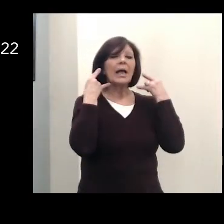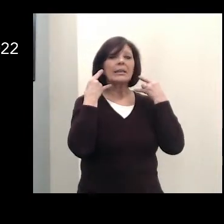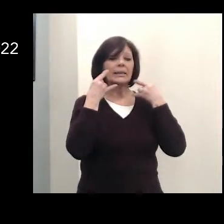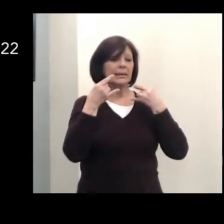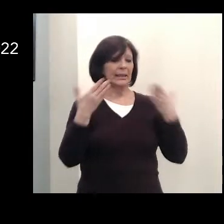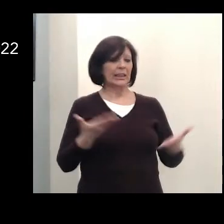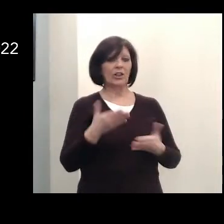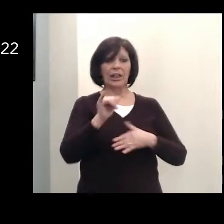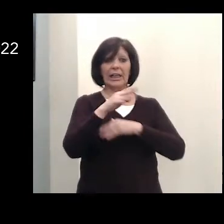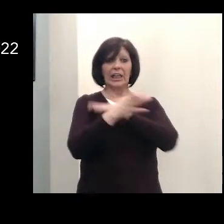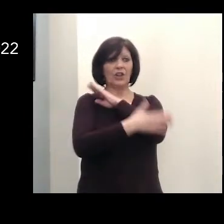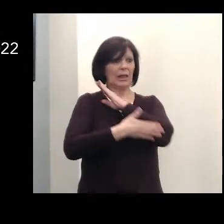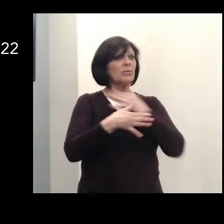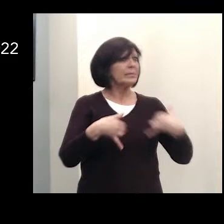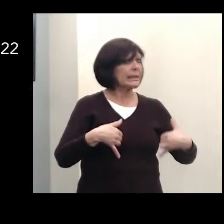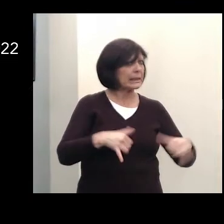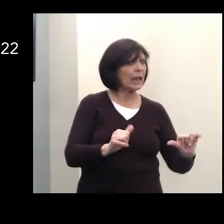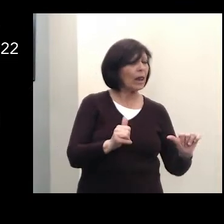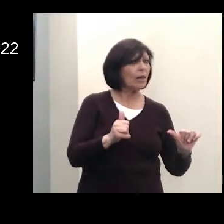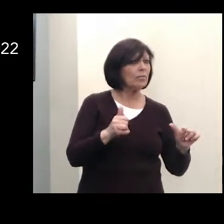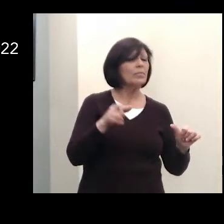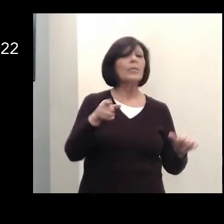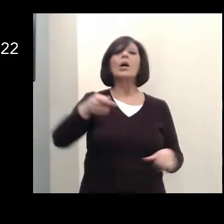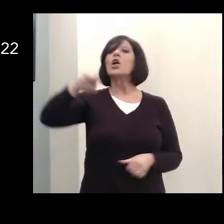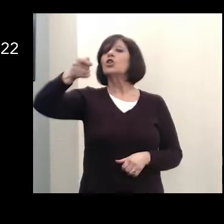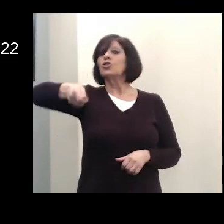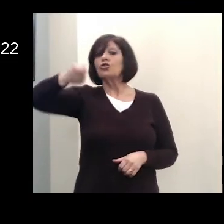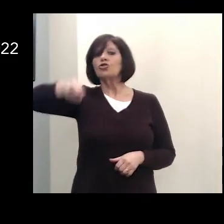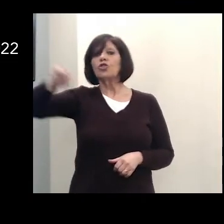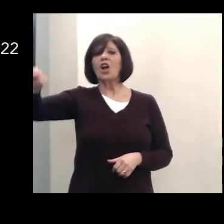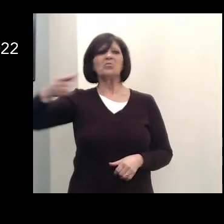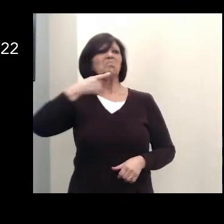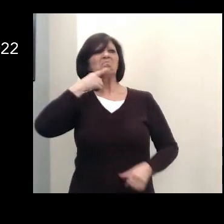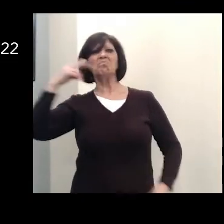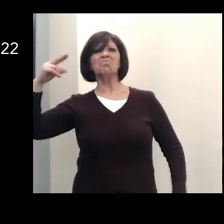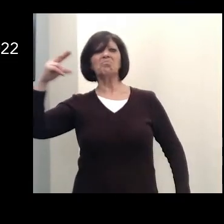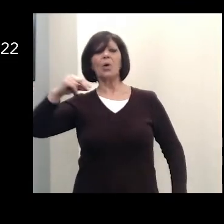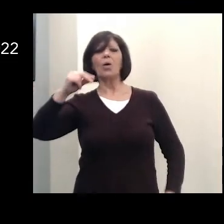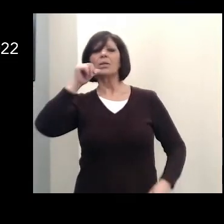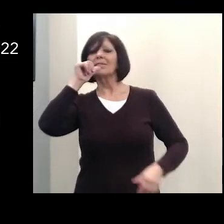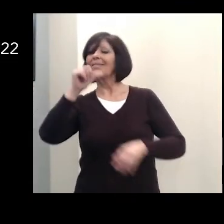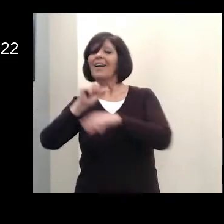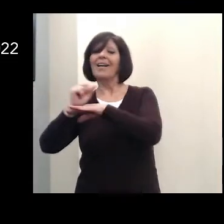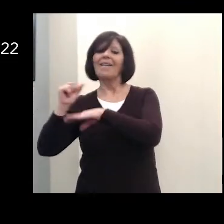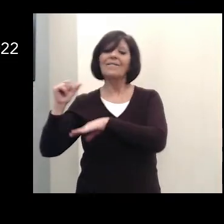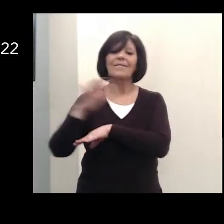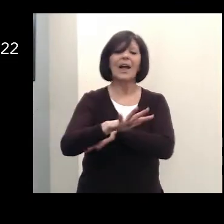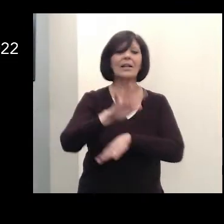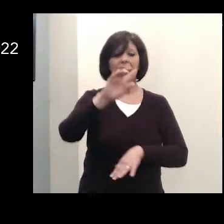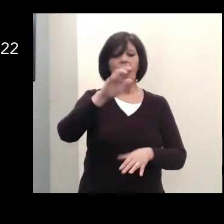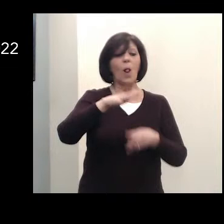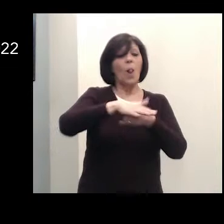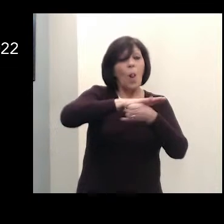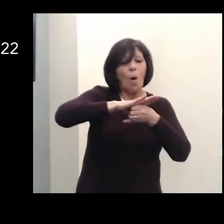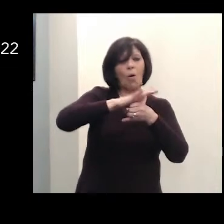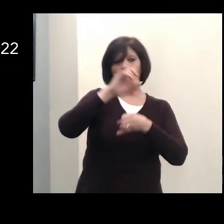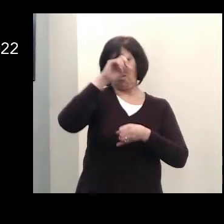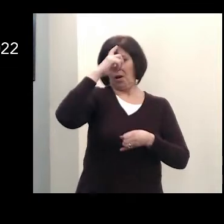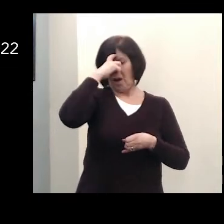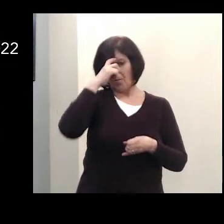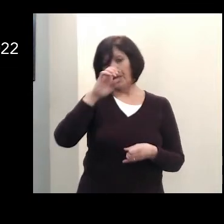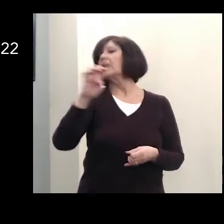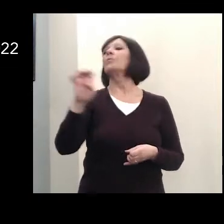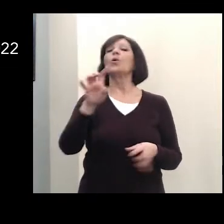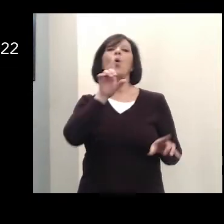still valid. The judge's ruling has no effect on any local government emergency order. It only affected the